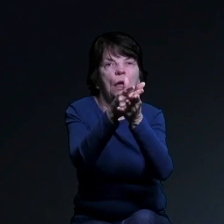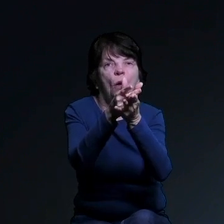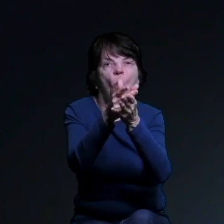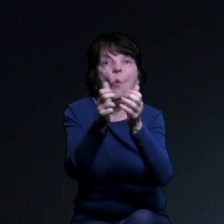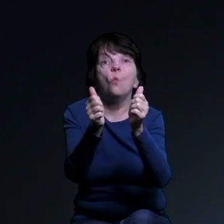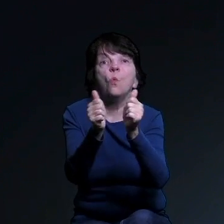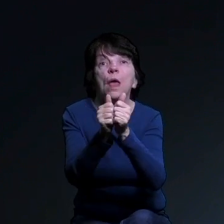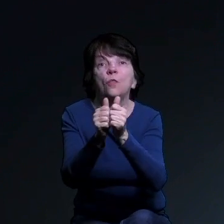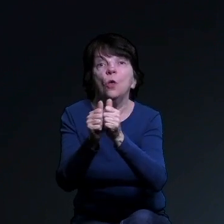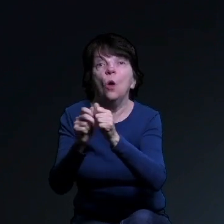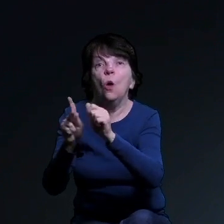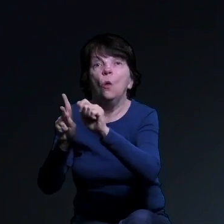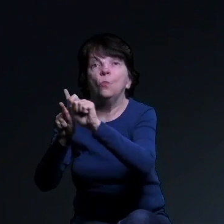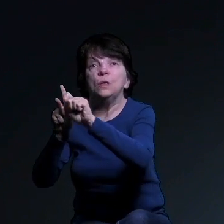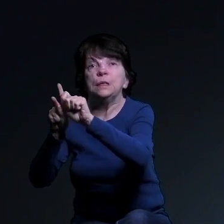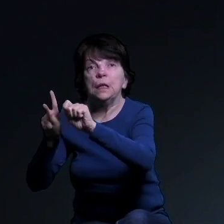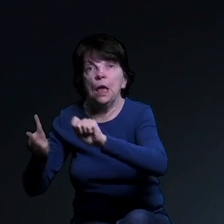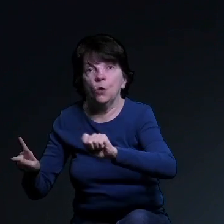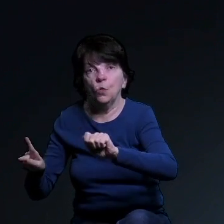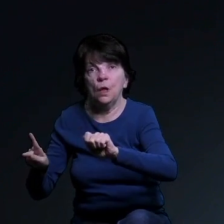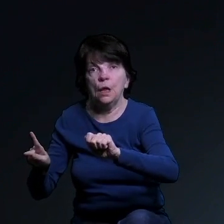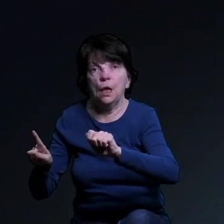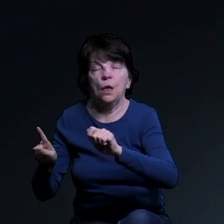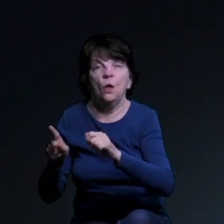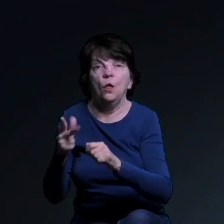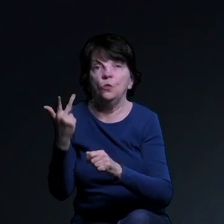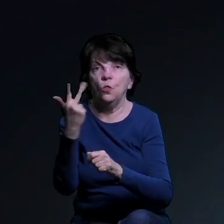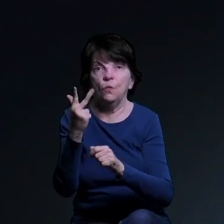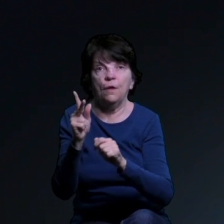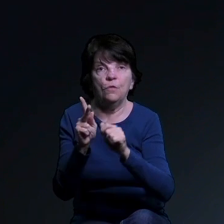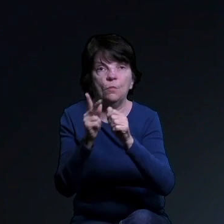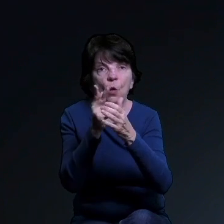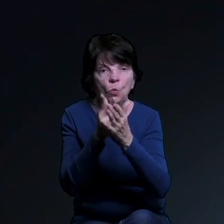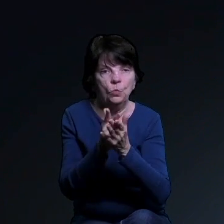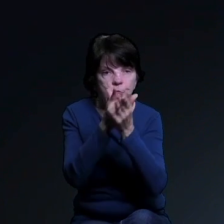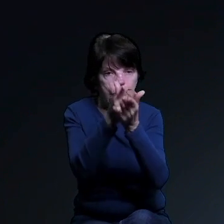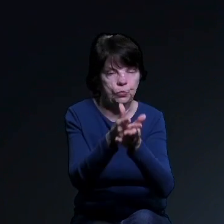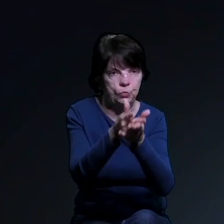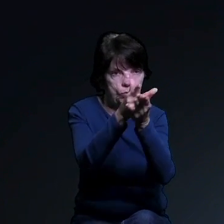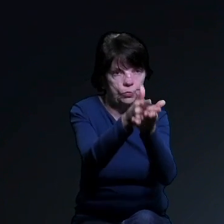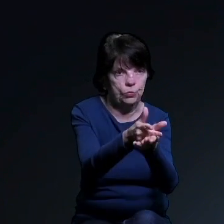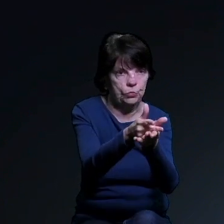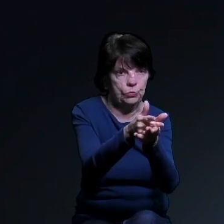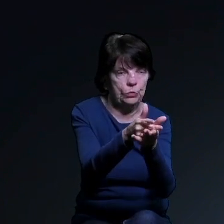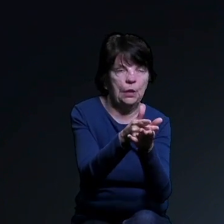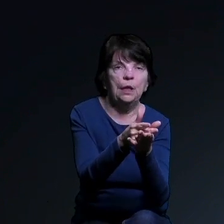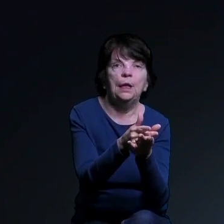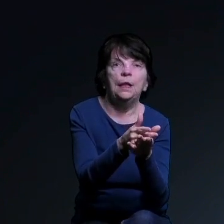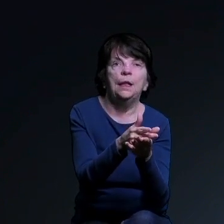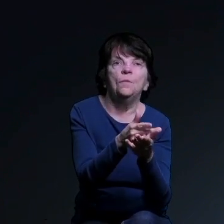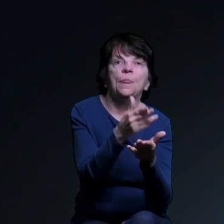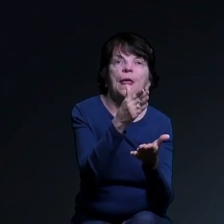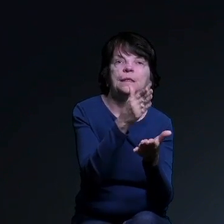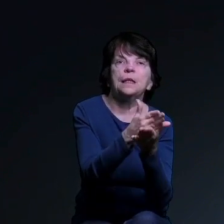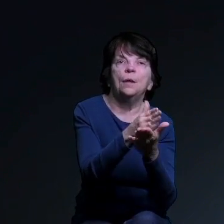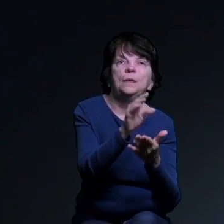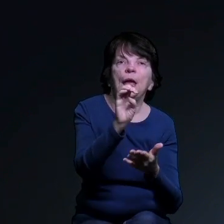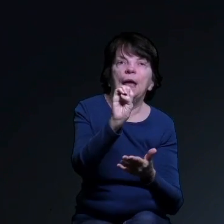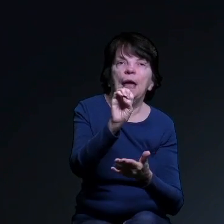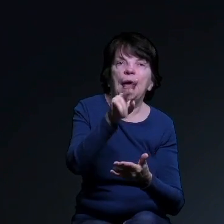and Aquila with him." They stopped first at the port of